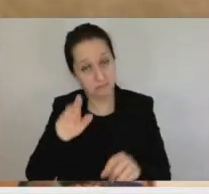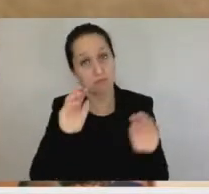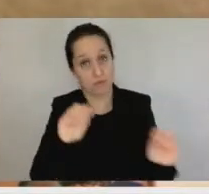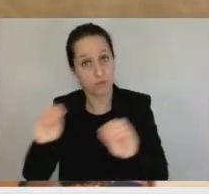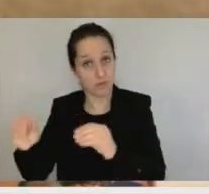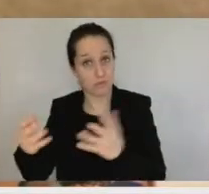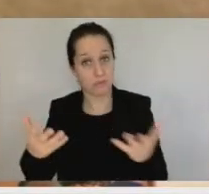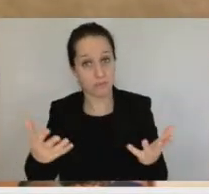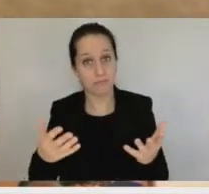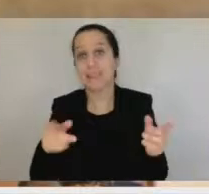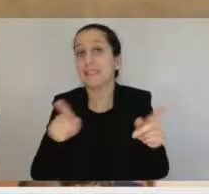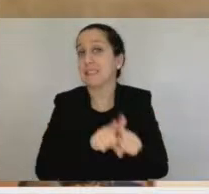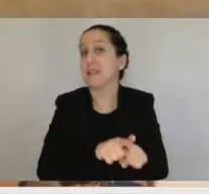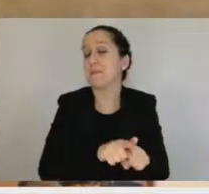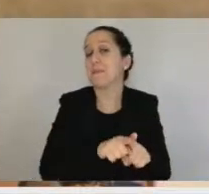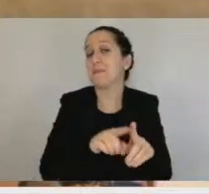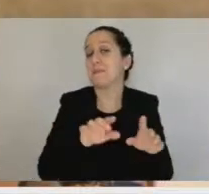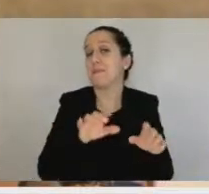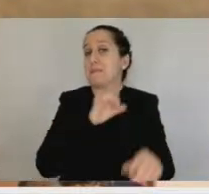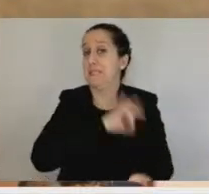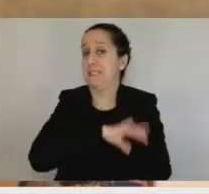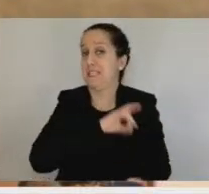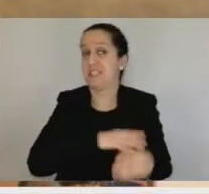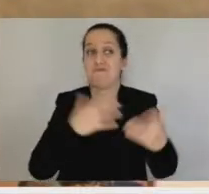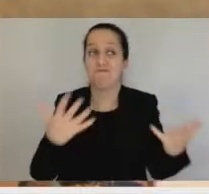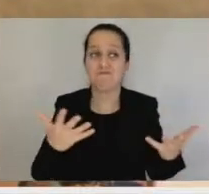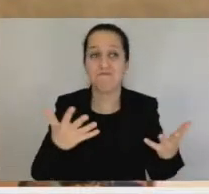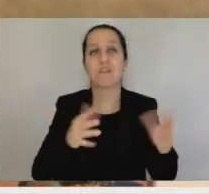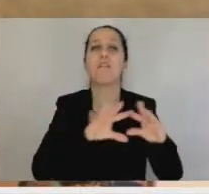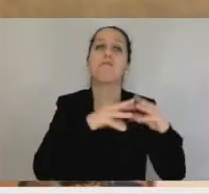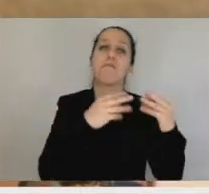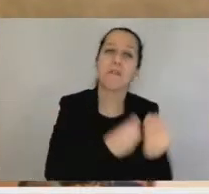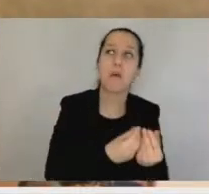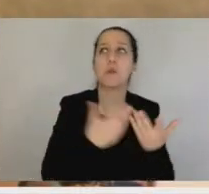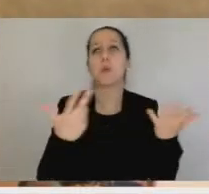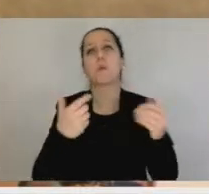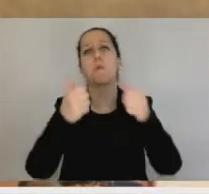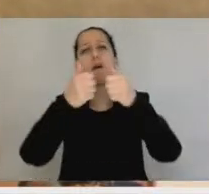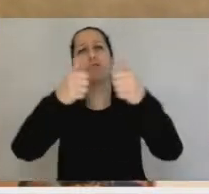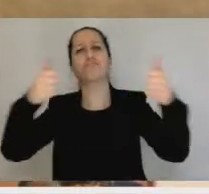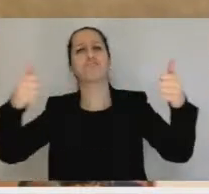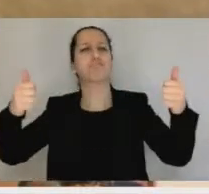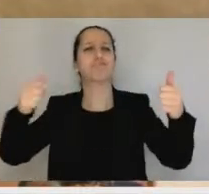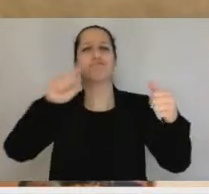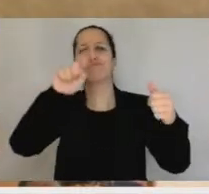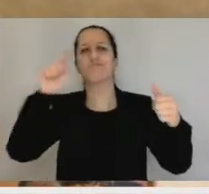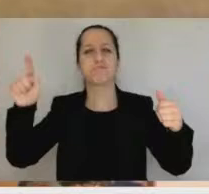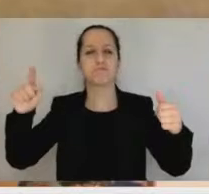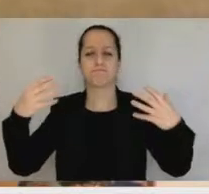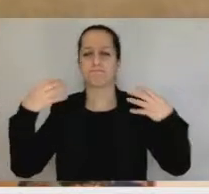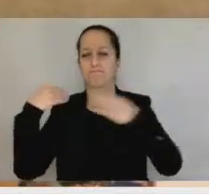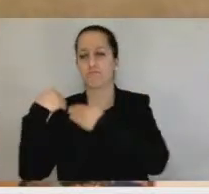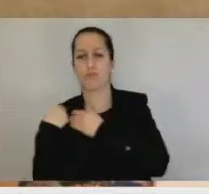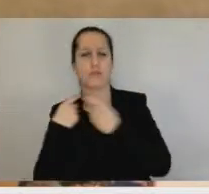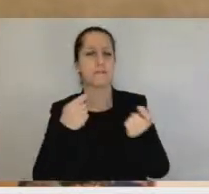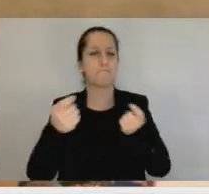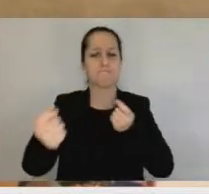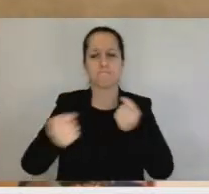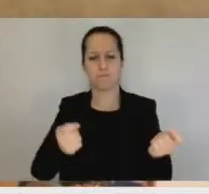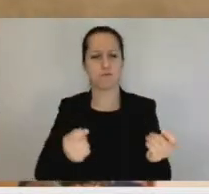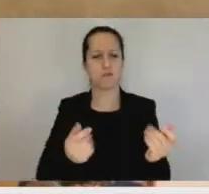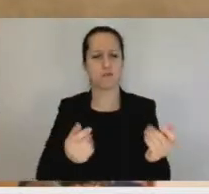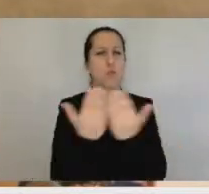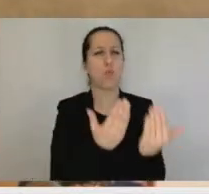same we can say in terms of families in Chile and local authorities and